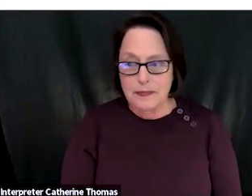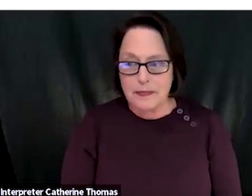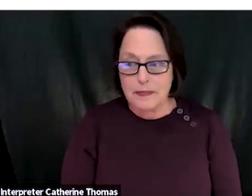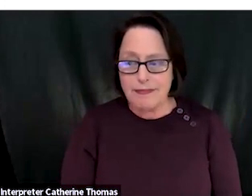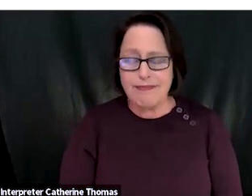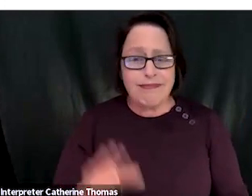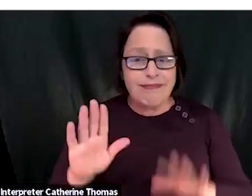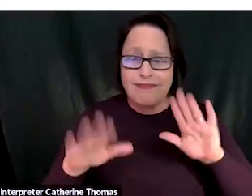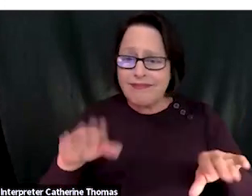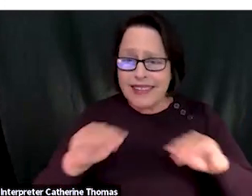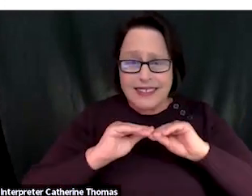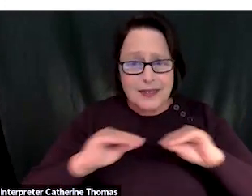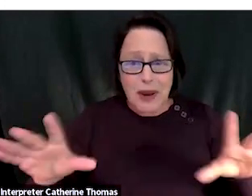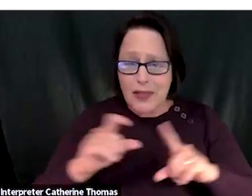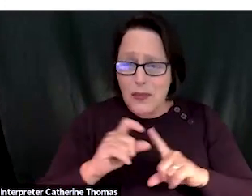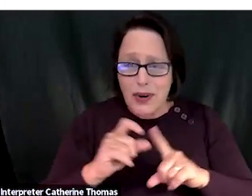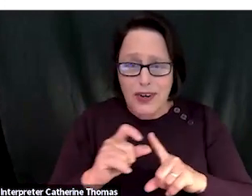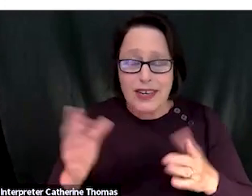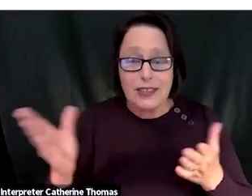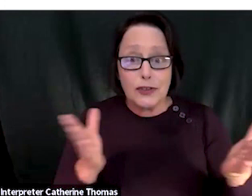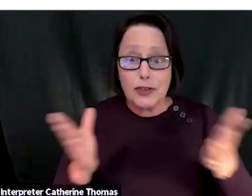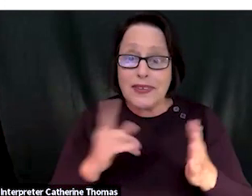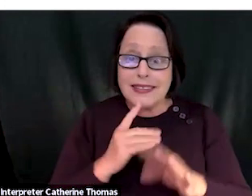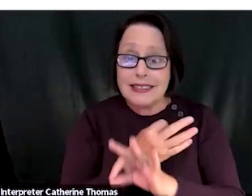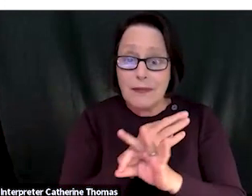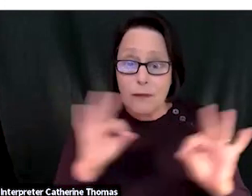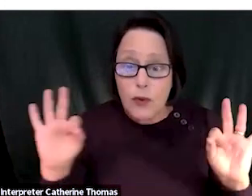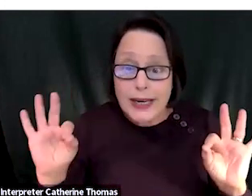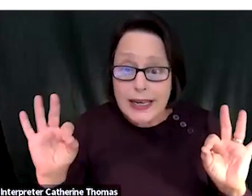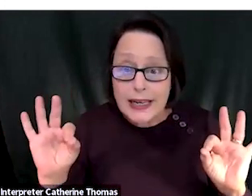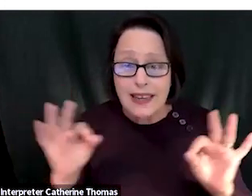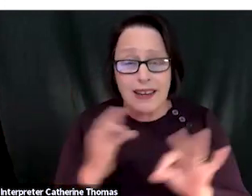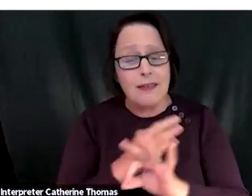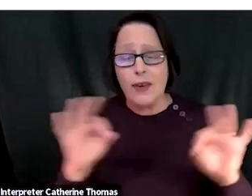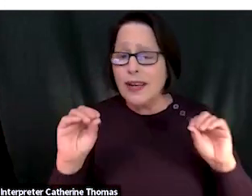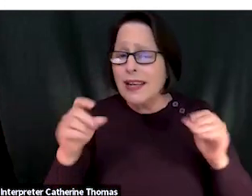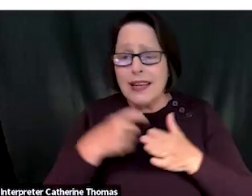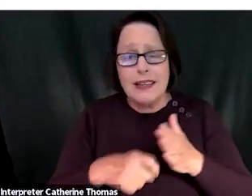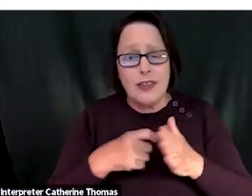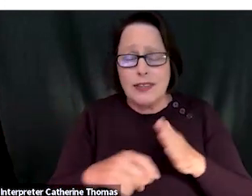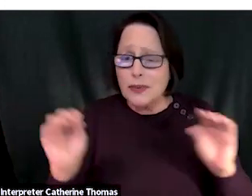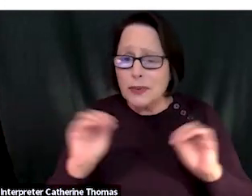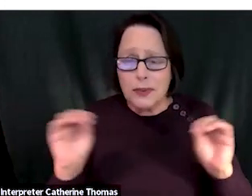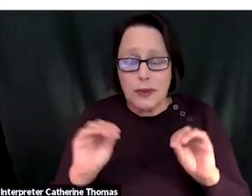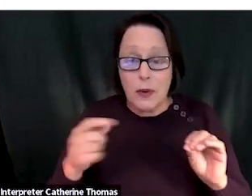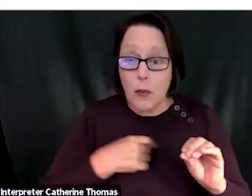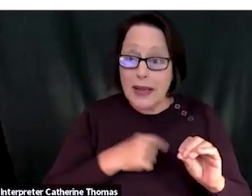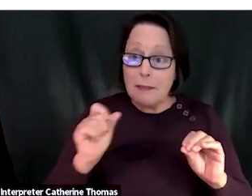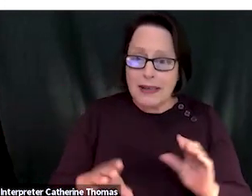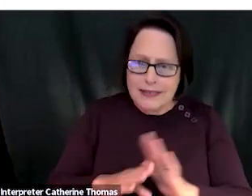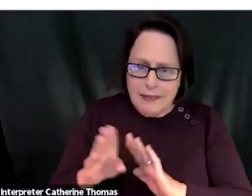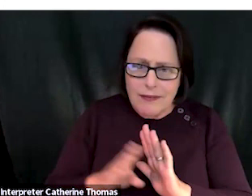Spread the word, services are free. This means that we need to develop and distribute